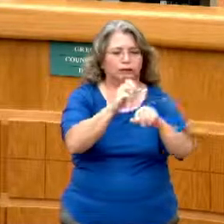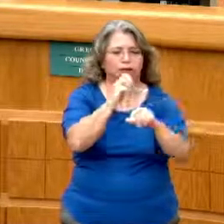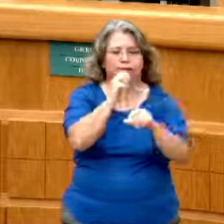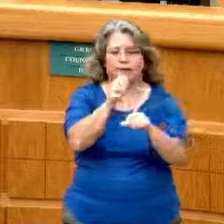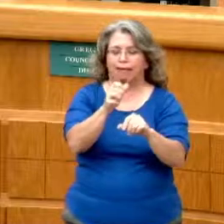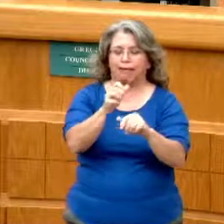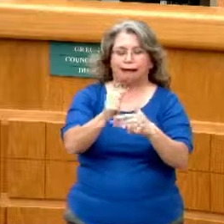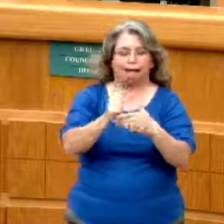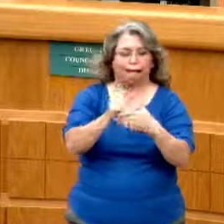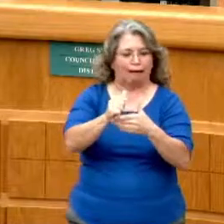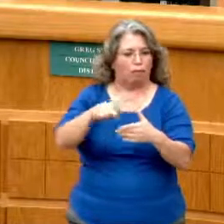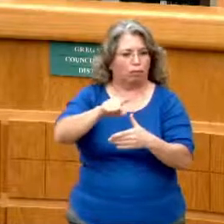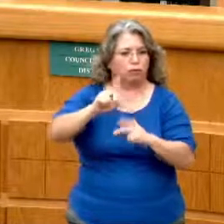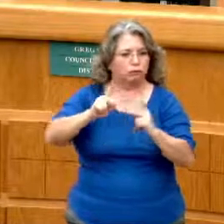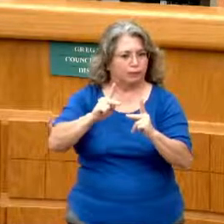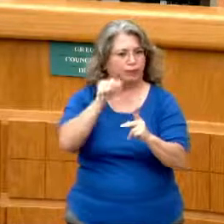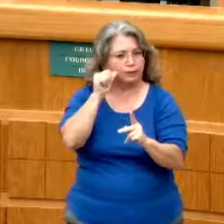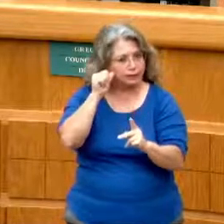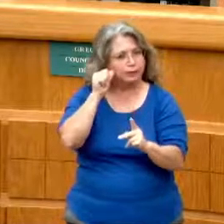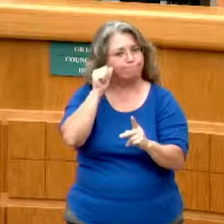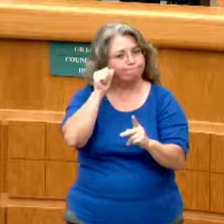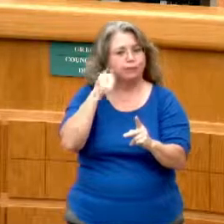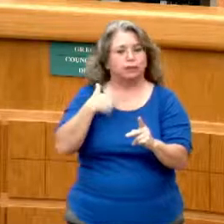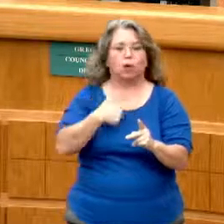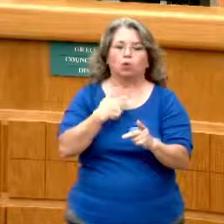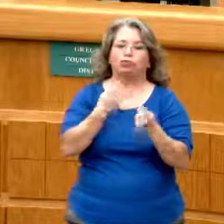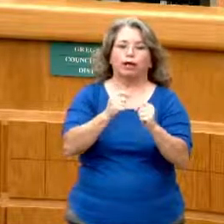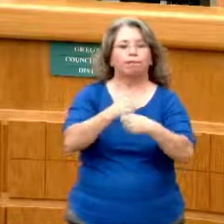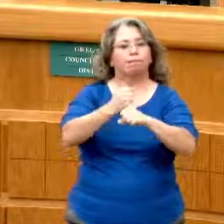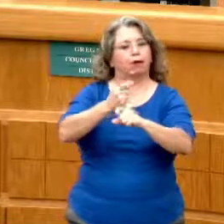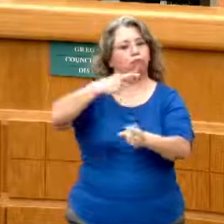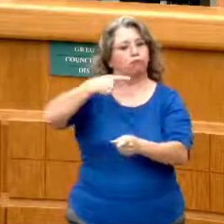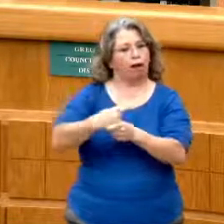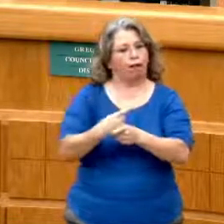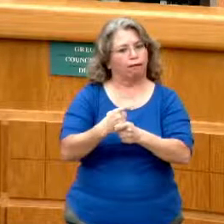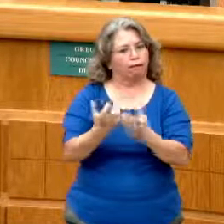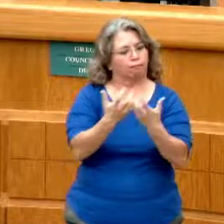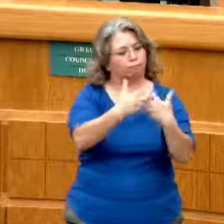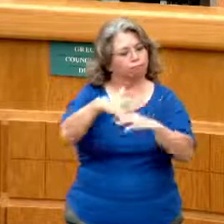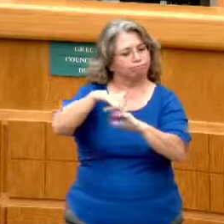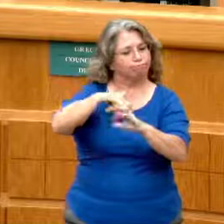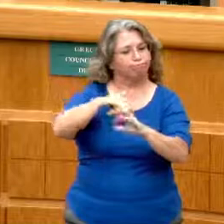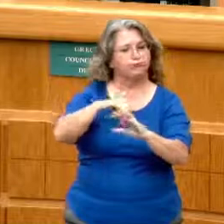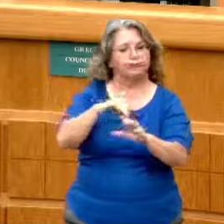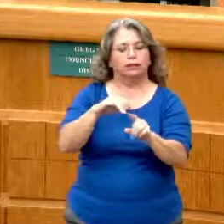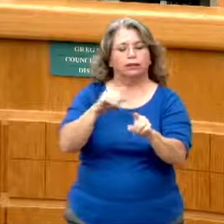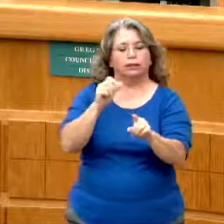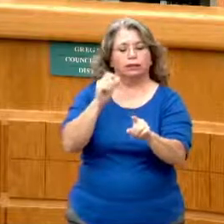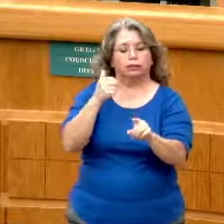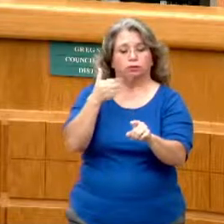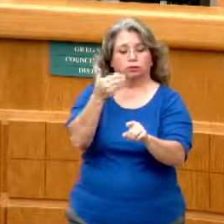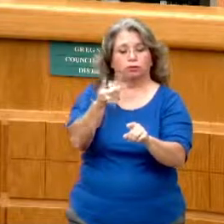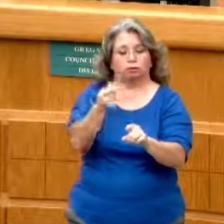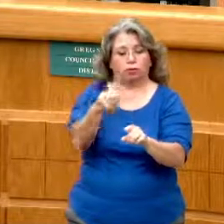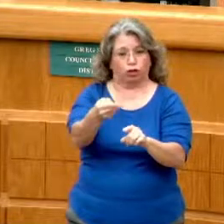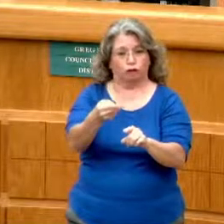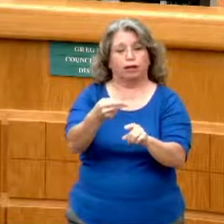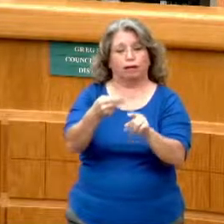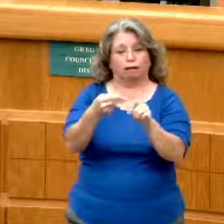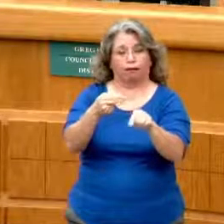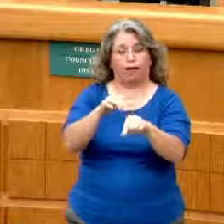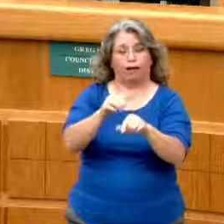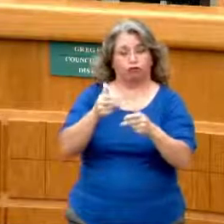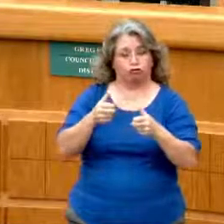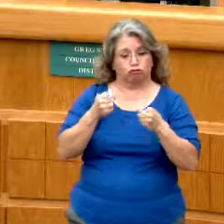it right by this action. So Thursday at 10 o'clock at the Borchard Fairground, at that drive-through, 925